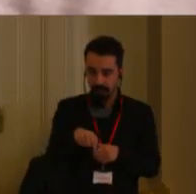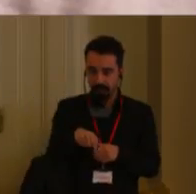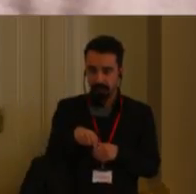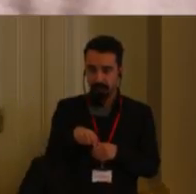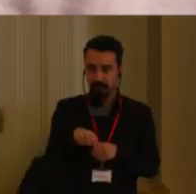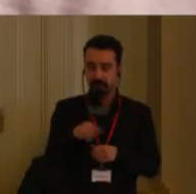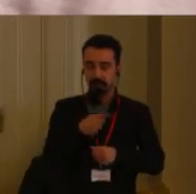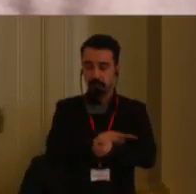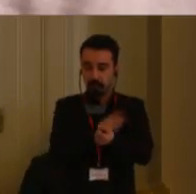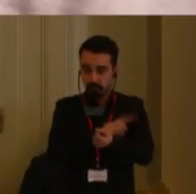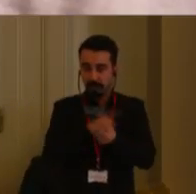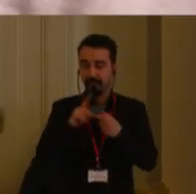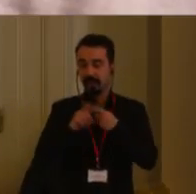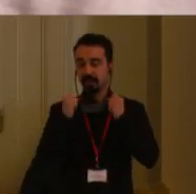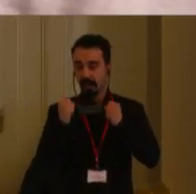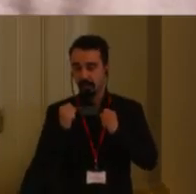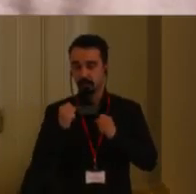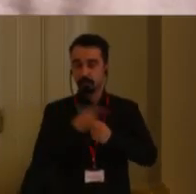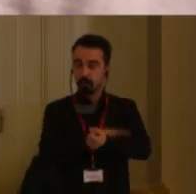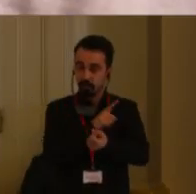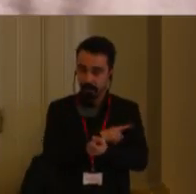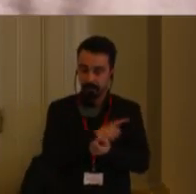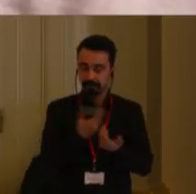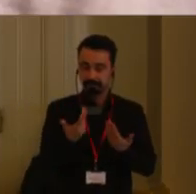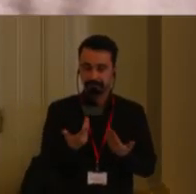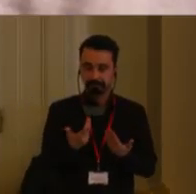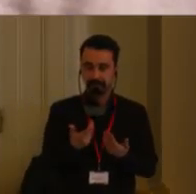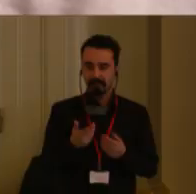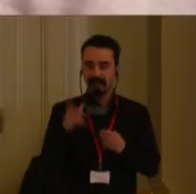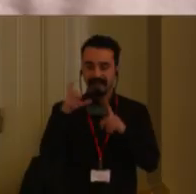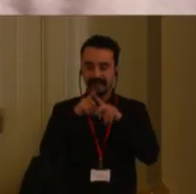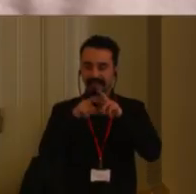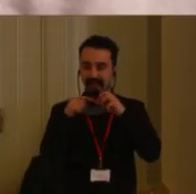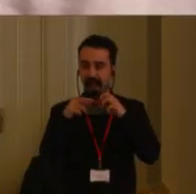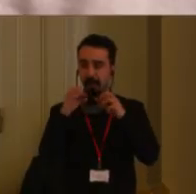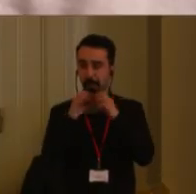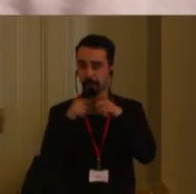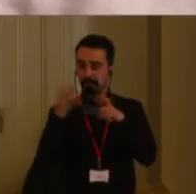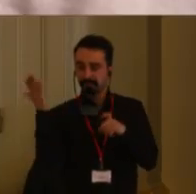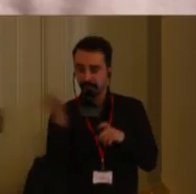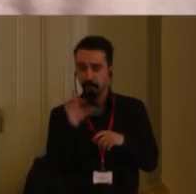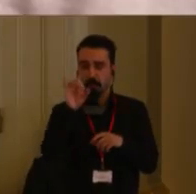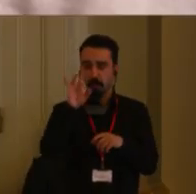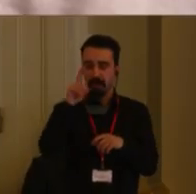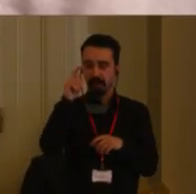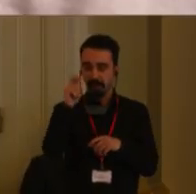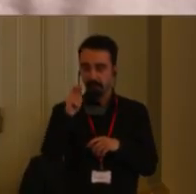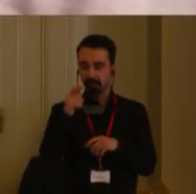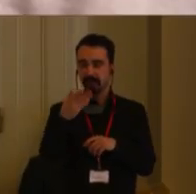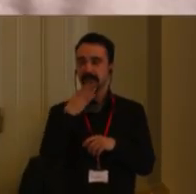to see that within days of the failed coup attempt, they were getting on with their jobs, their daily lives, their